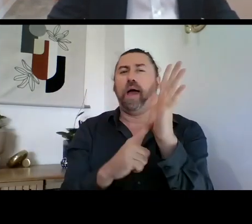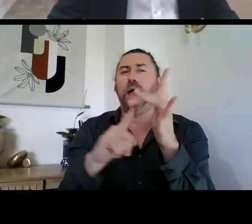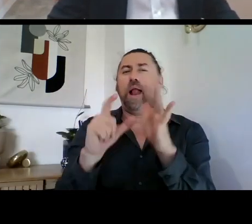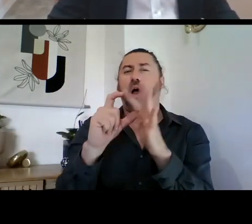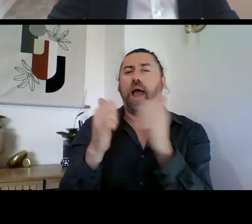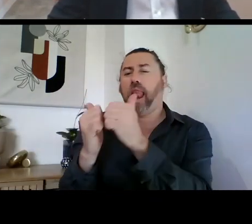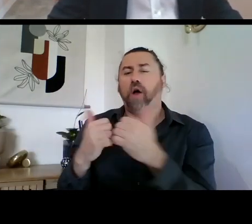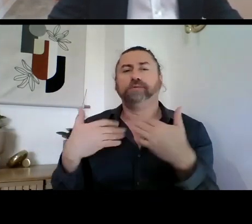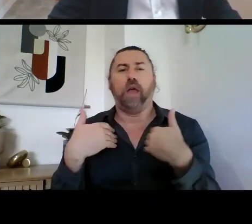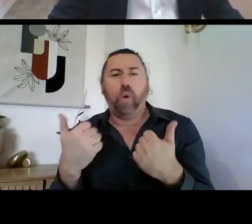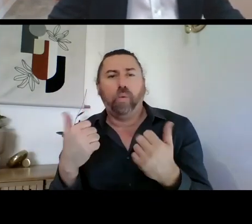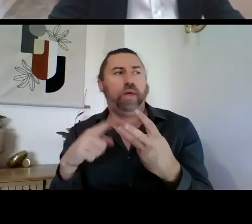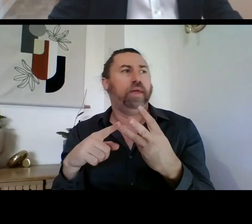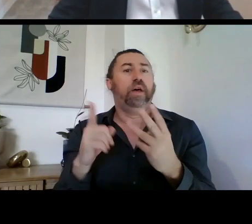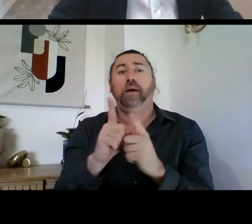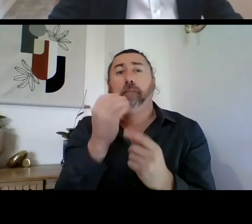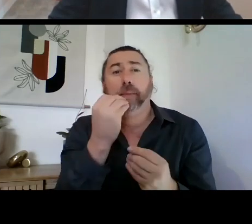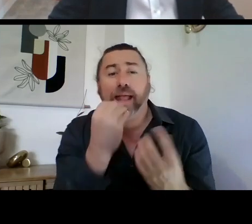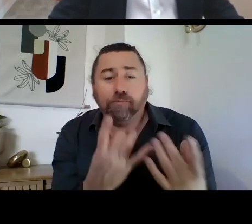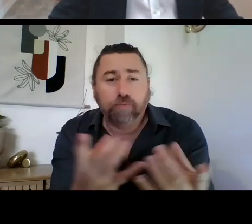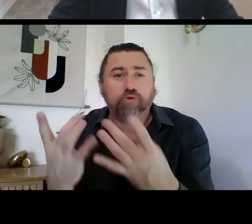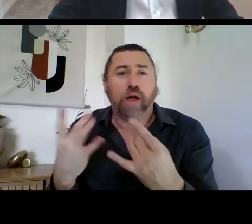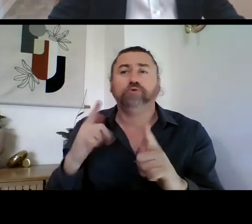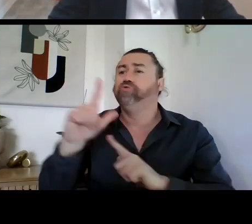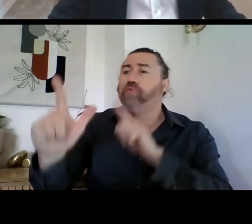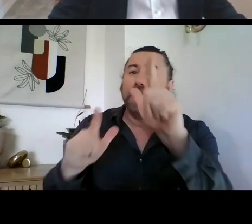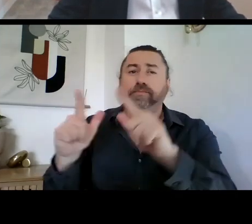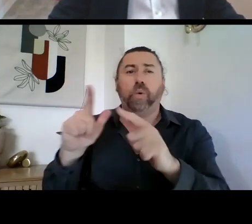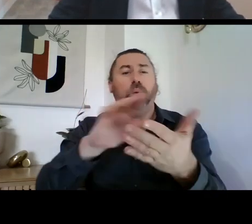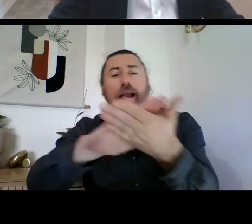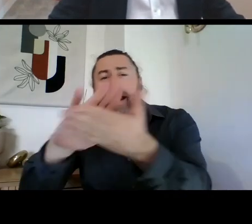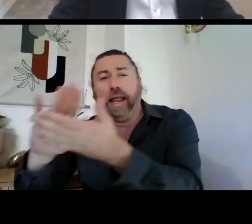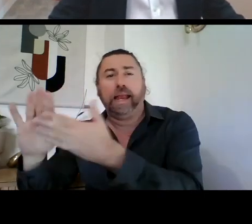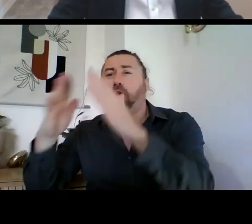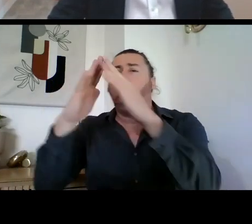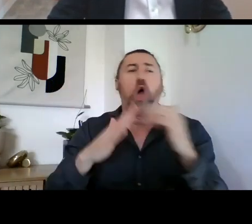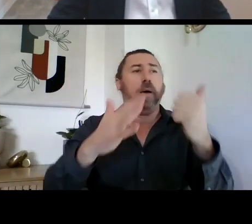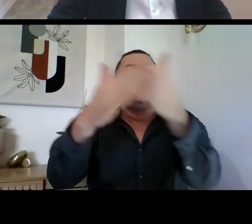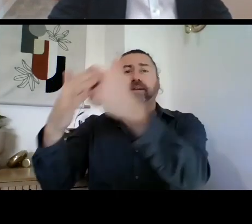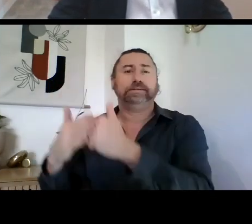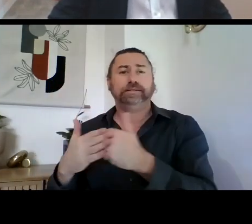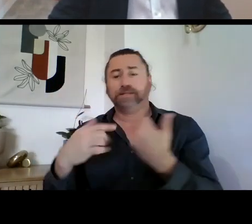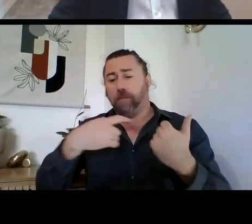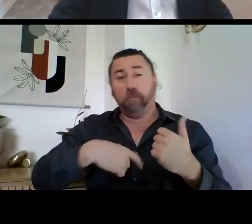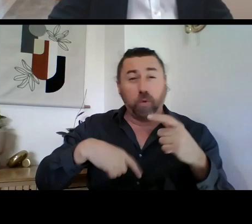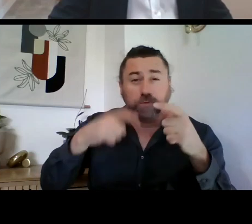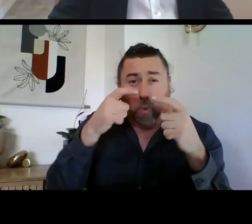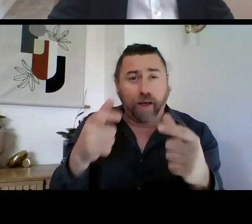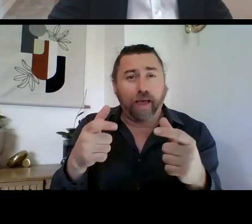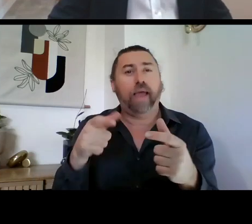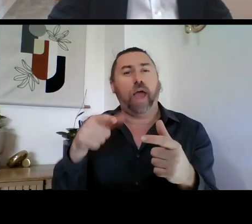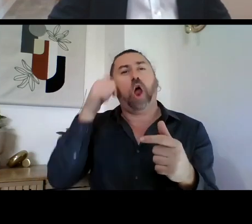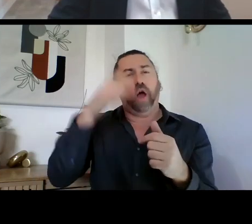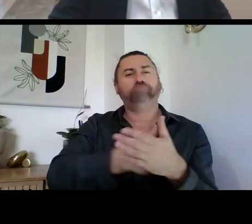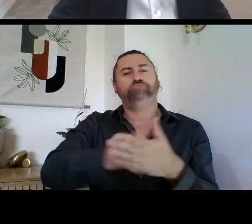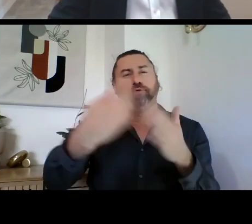help with things like meals and transport, cleaning, home maintenance, personal care in there as well. Importantly,